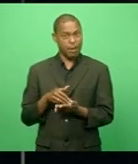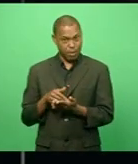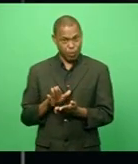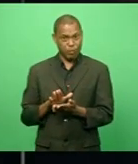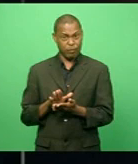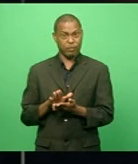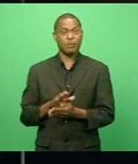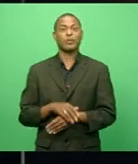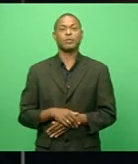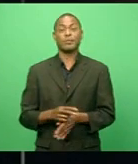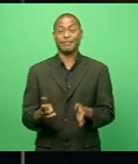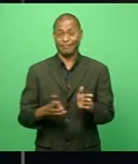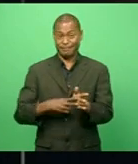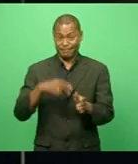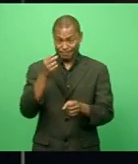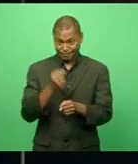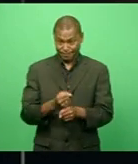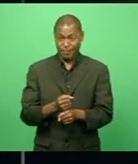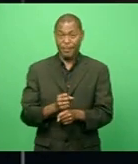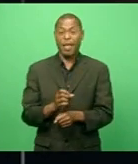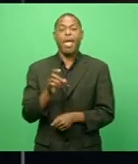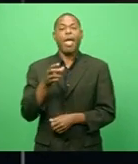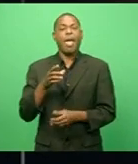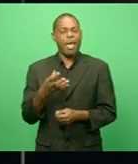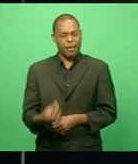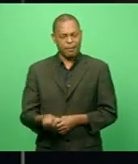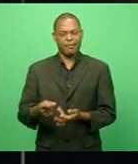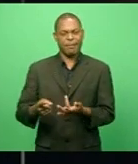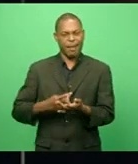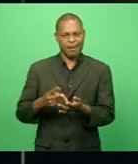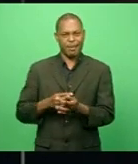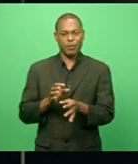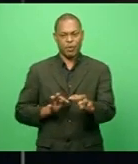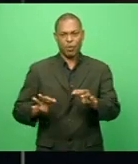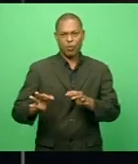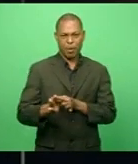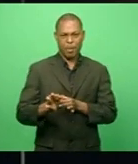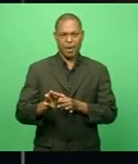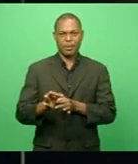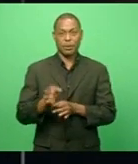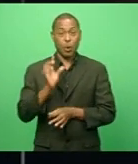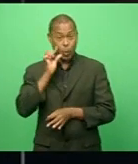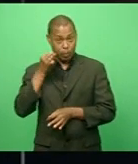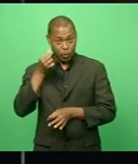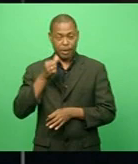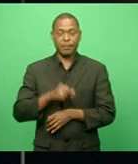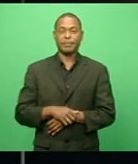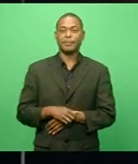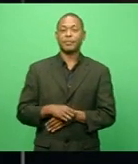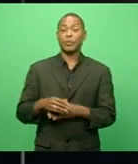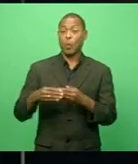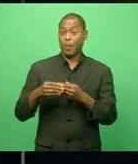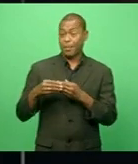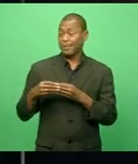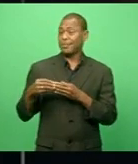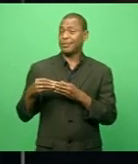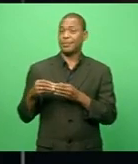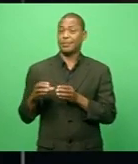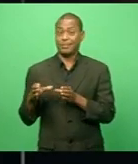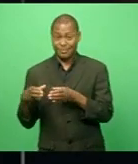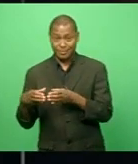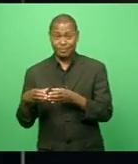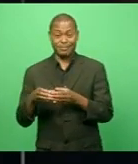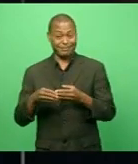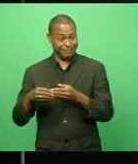William Ngavoka in a caucus vote to choose a replacement for Sitiveni Rambuka. A party leader has always been opposition leader in